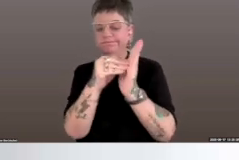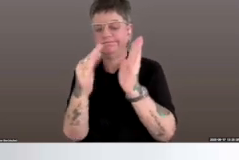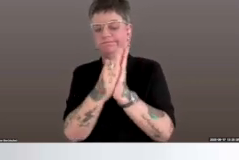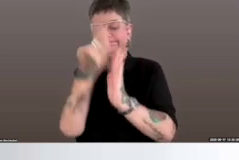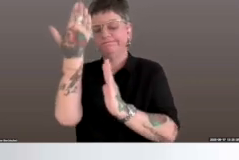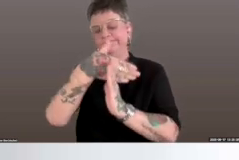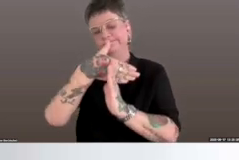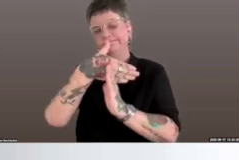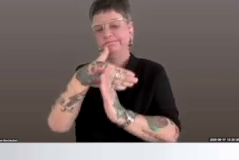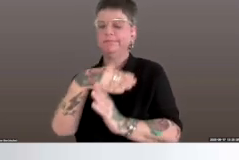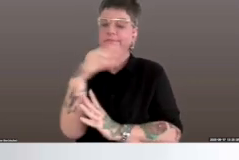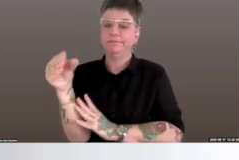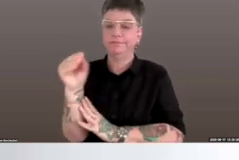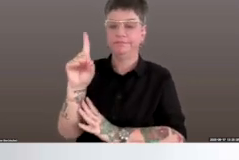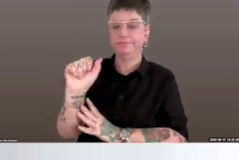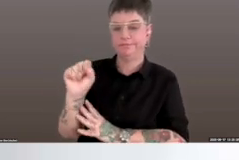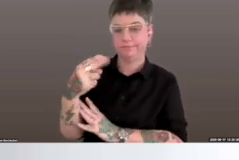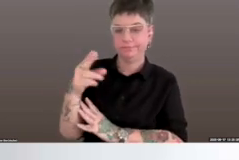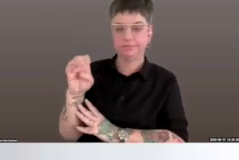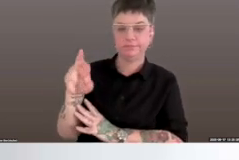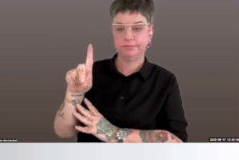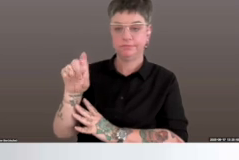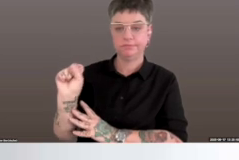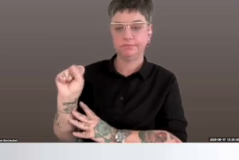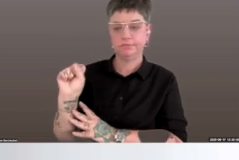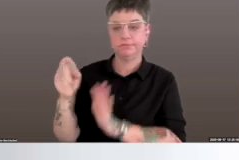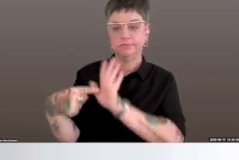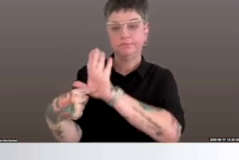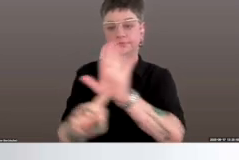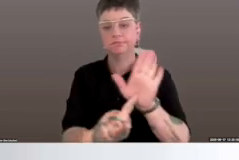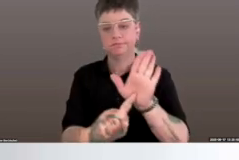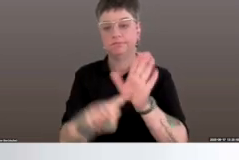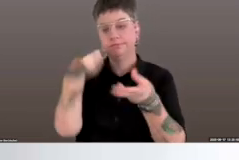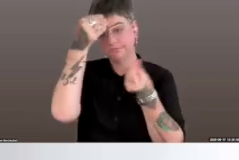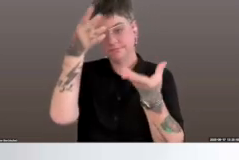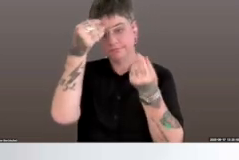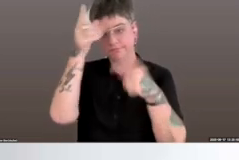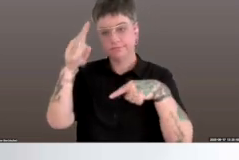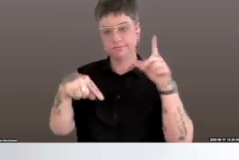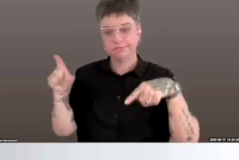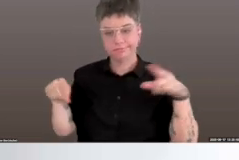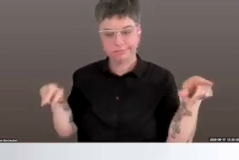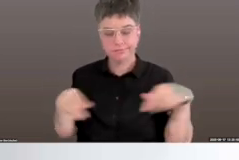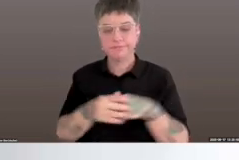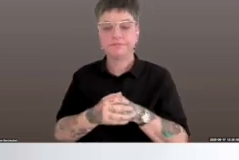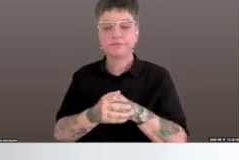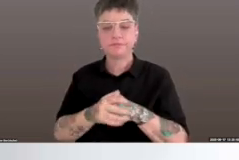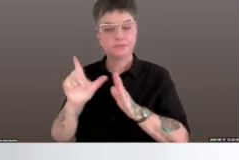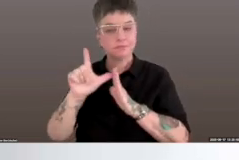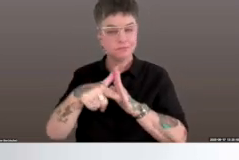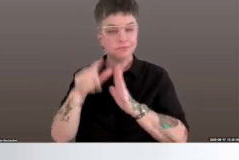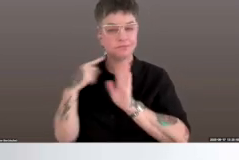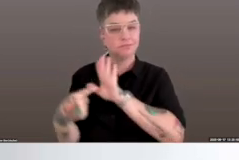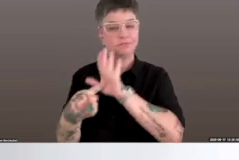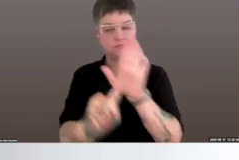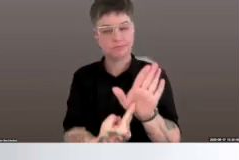such as dashboards, that display program data in various ways. As you'll hear in later